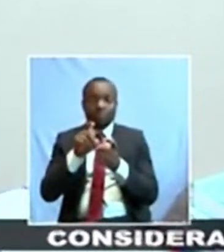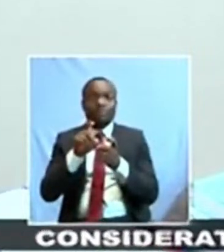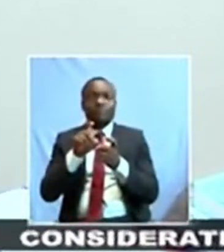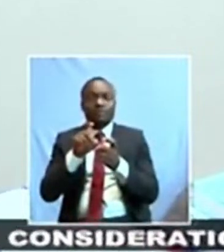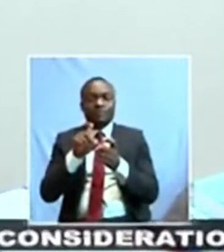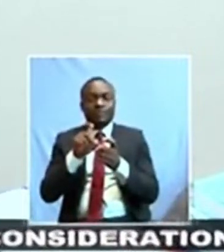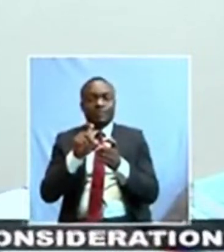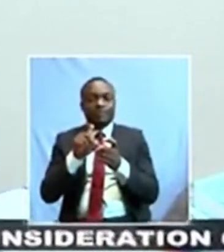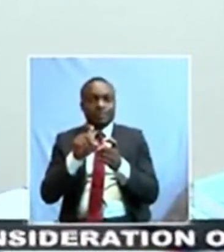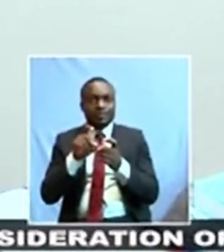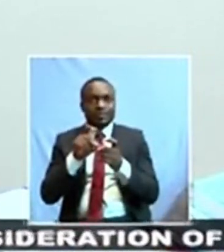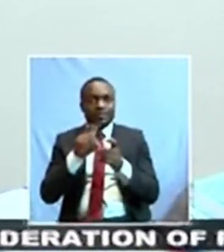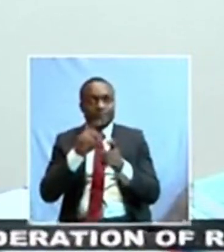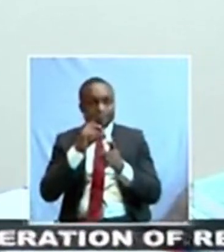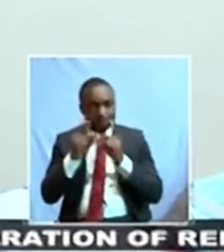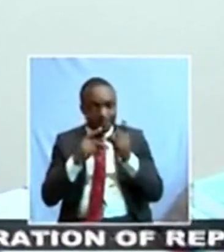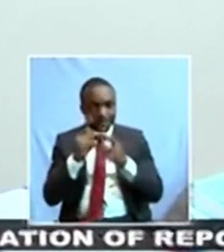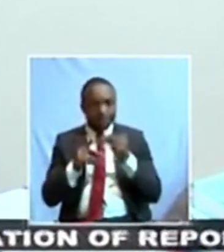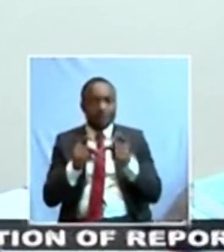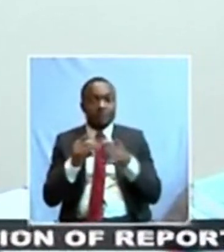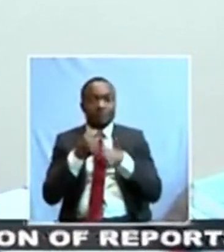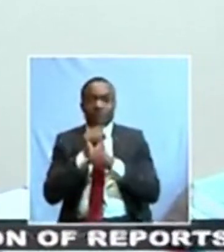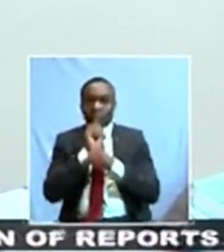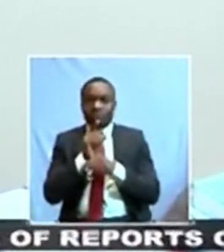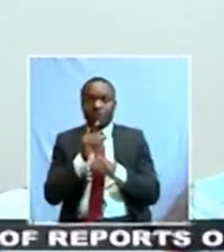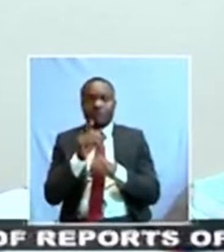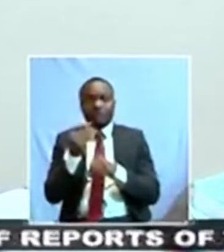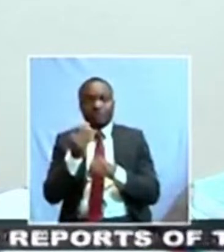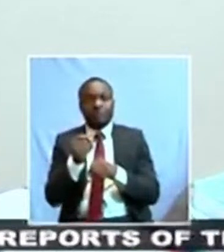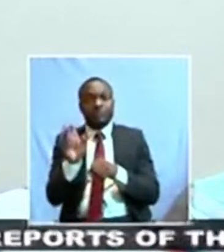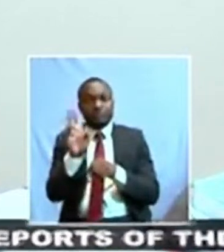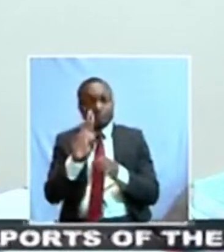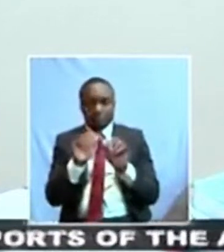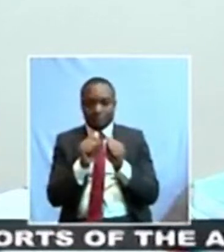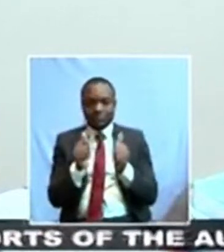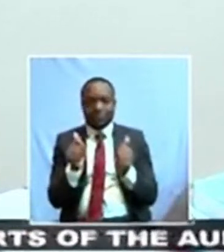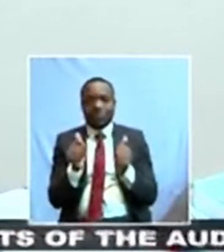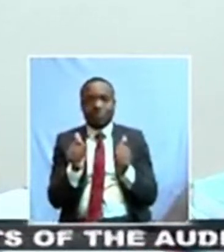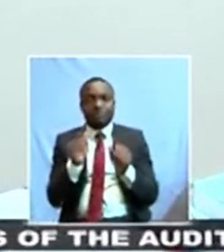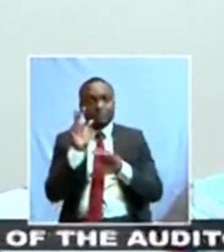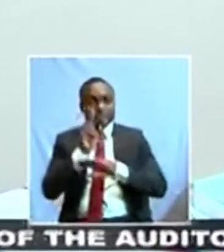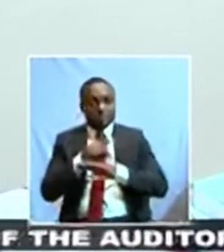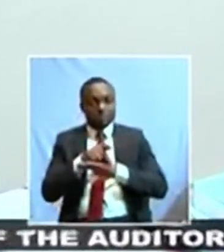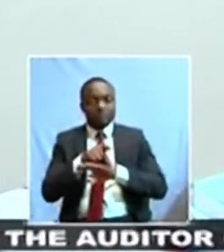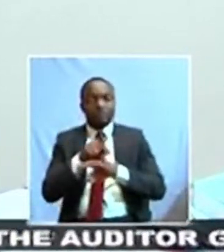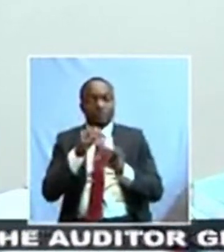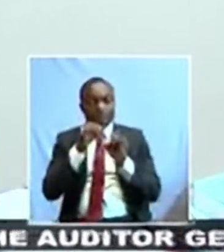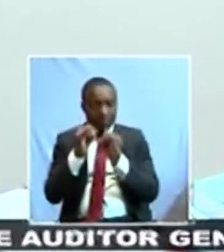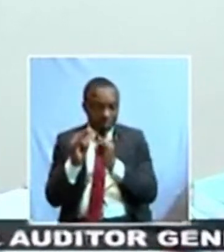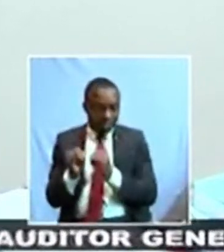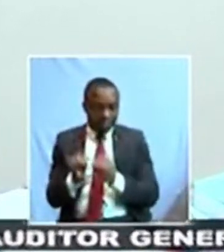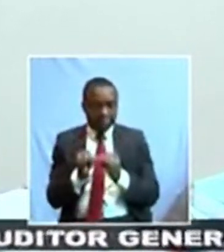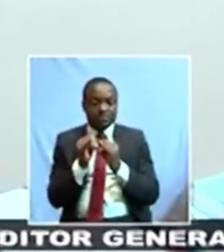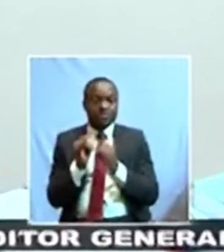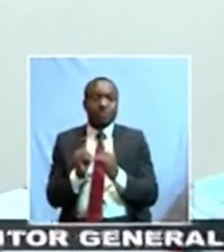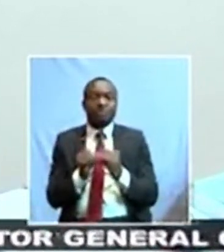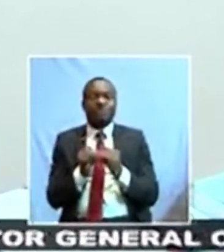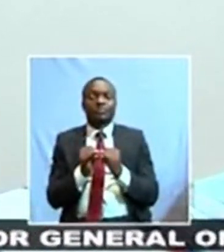used efficiently and projects are completed as planned. Service delivery.